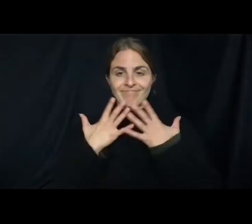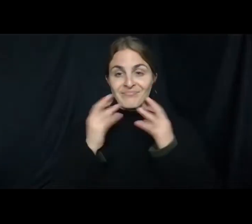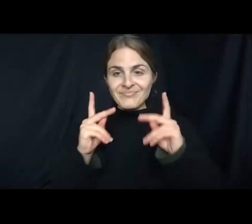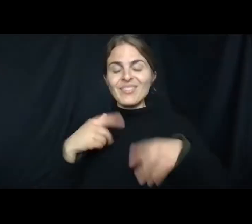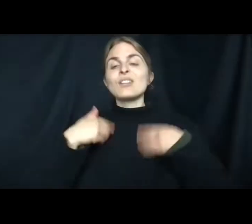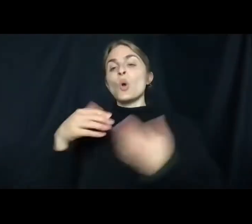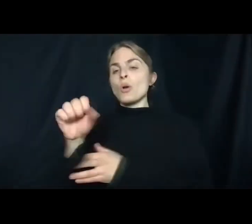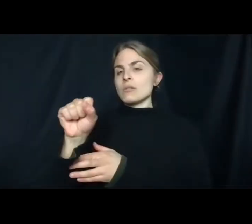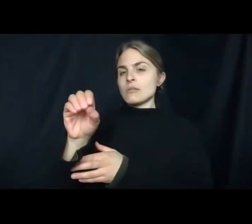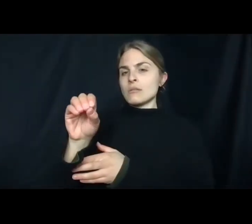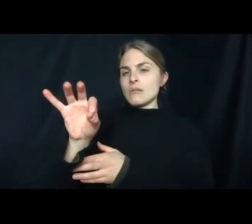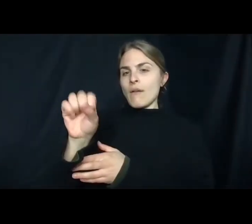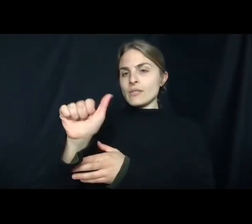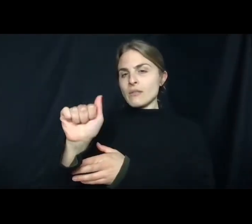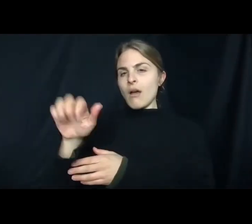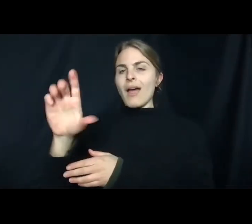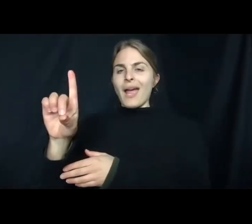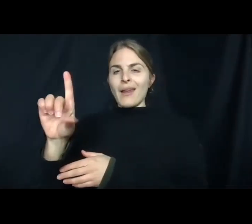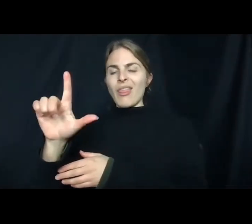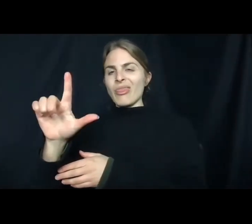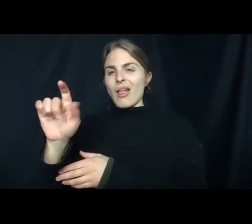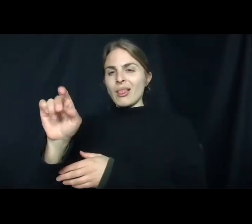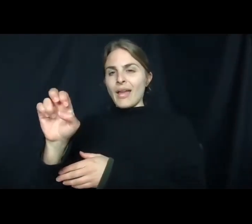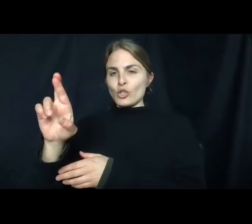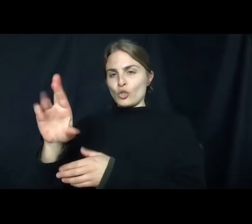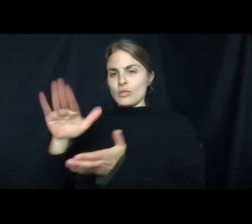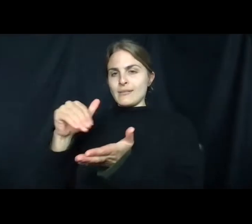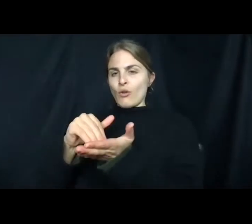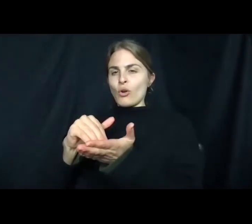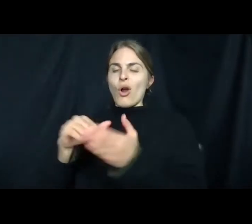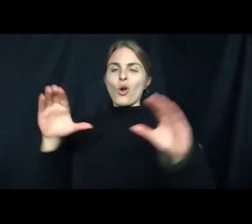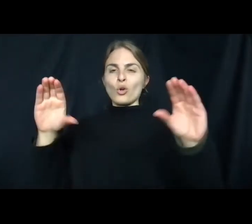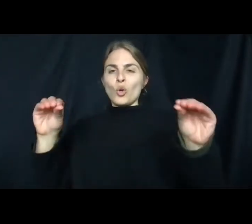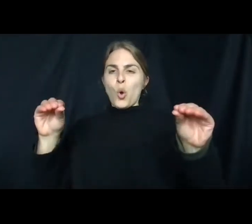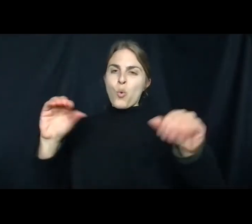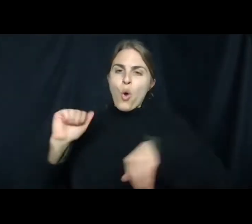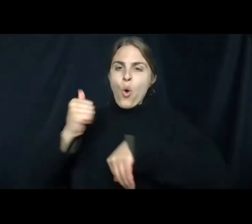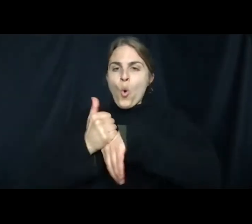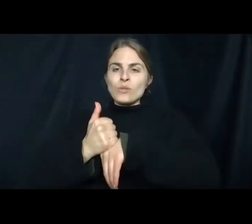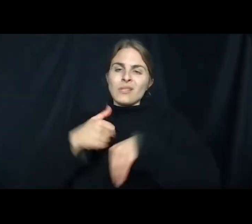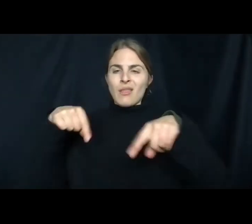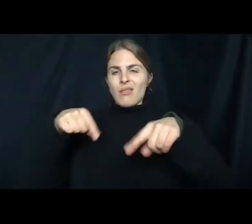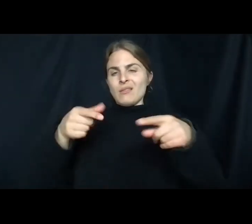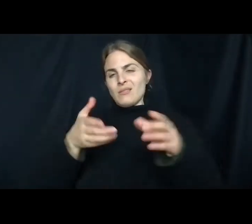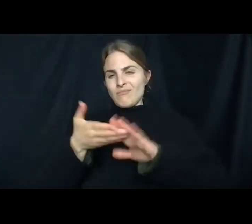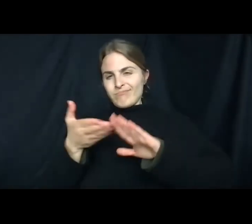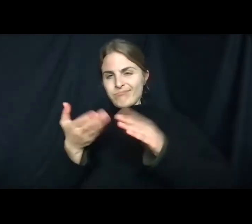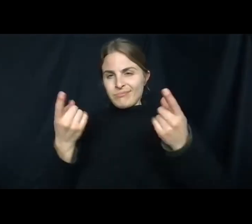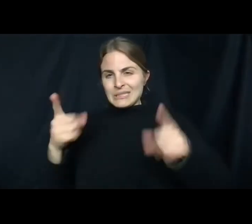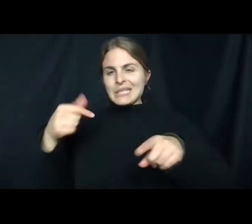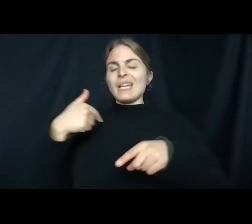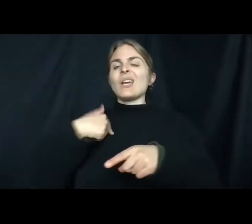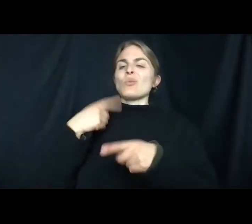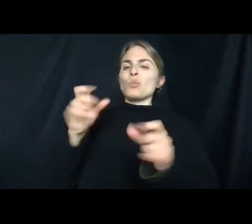SOFSA and the Lender Center are the two organizations co-hosting this event tonight. SOFSA is a network of food system stakeholders and a catalyst